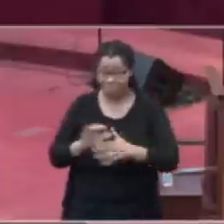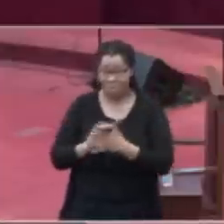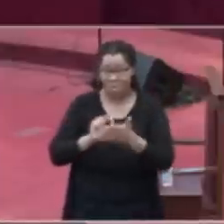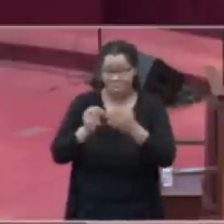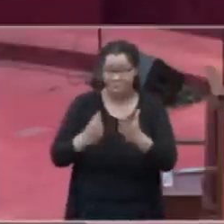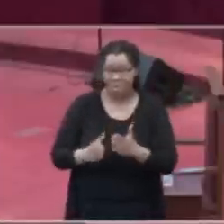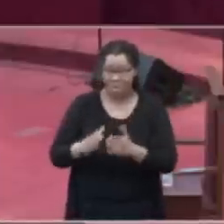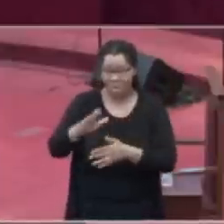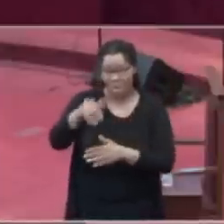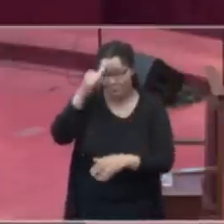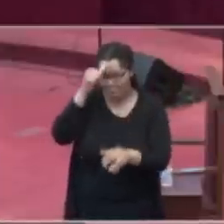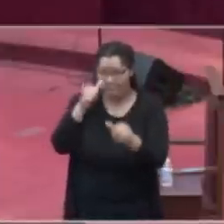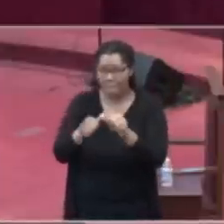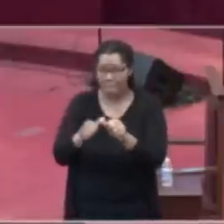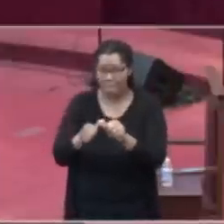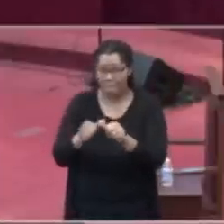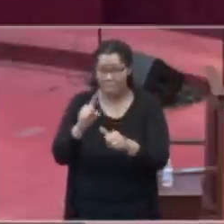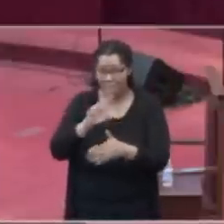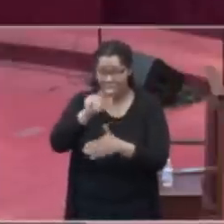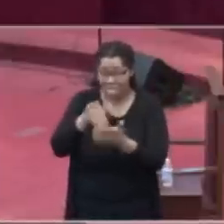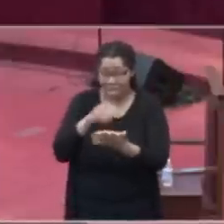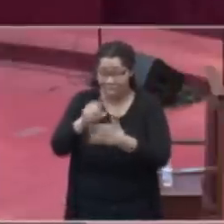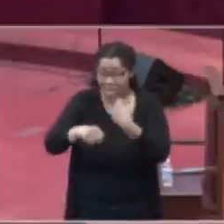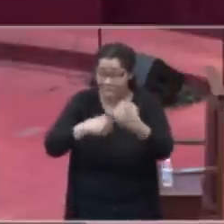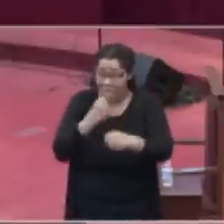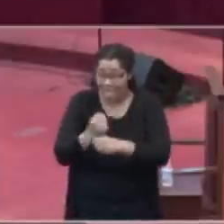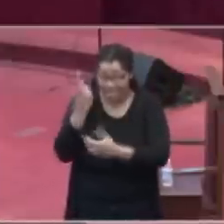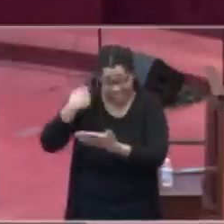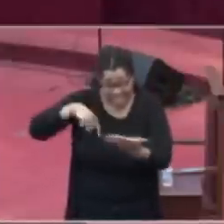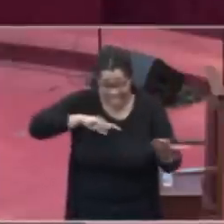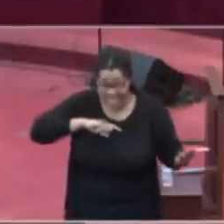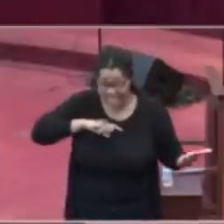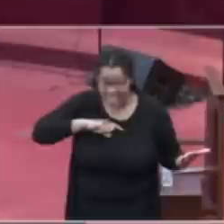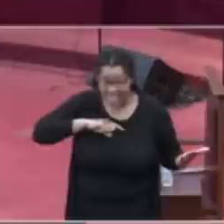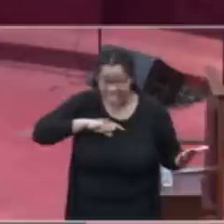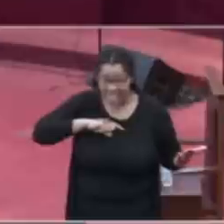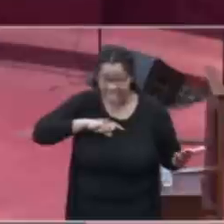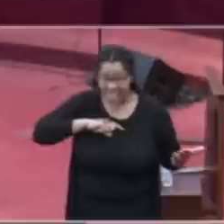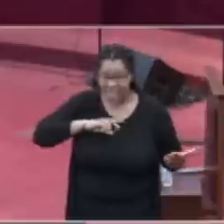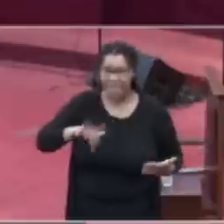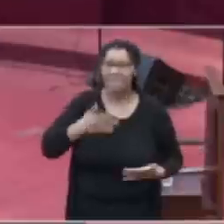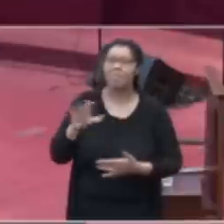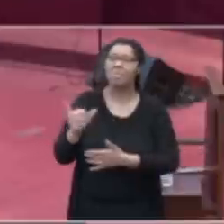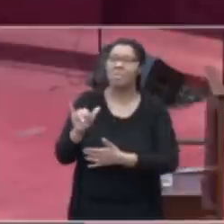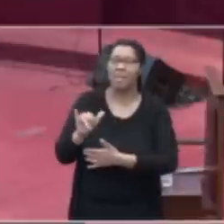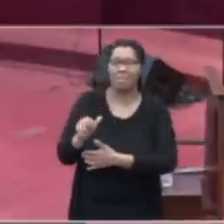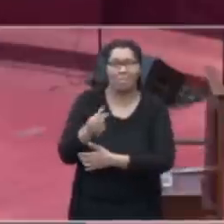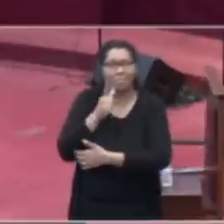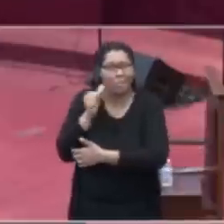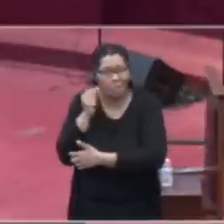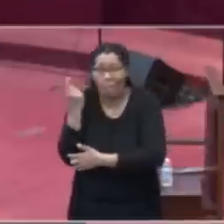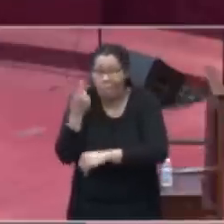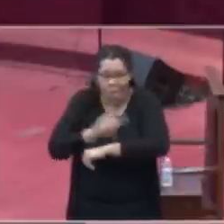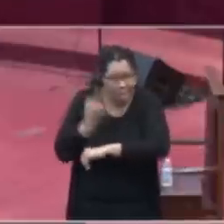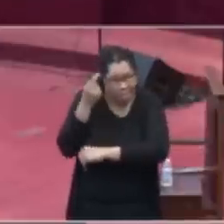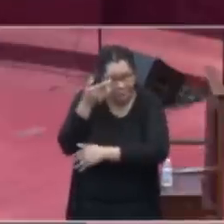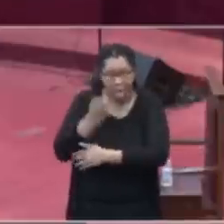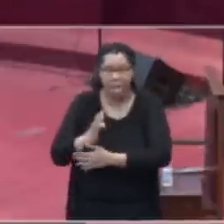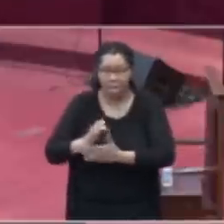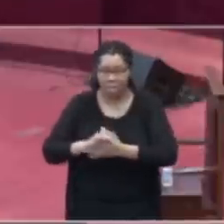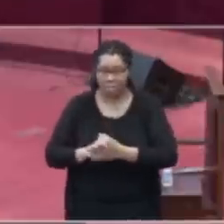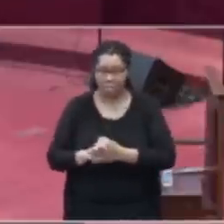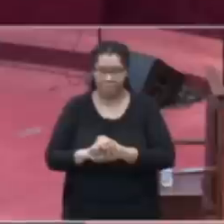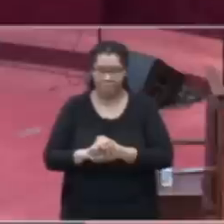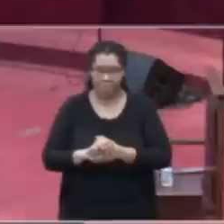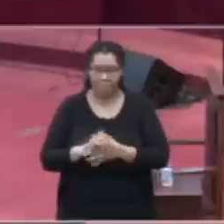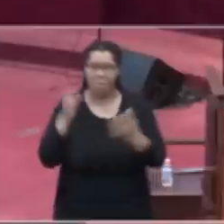don't forget that 1,000 years for us can be like yesterday for God.